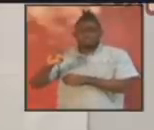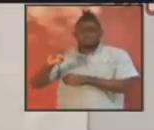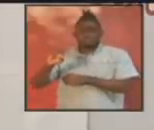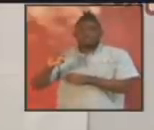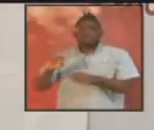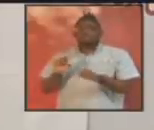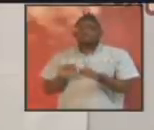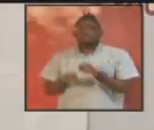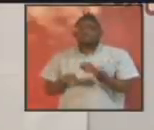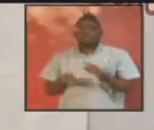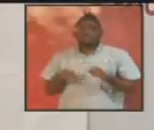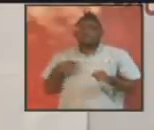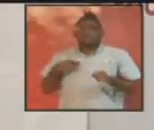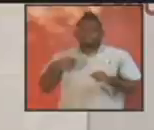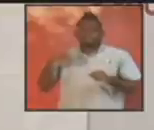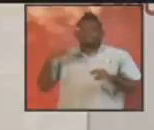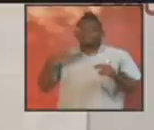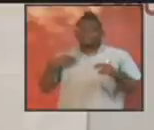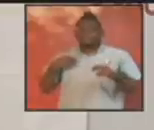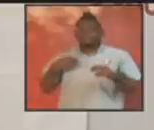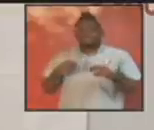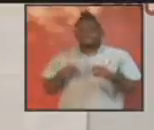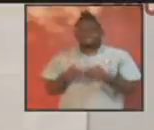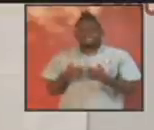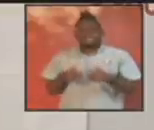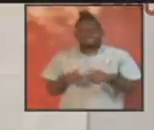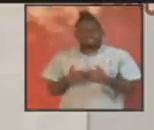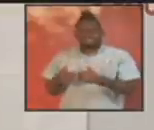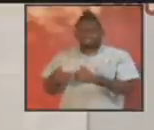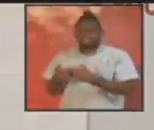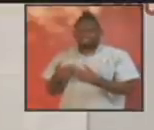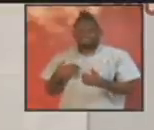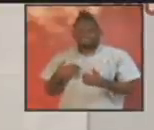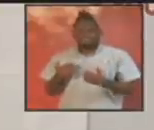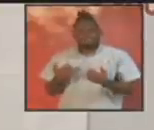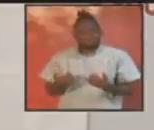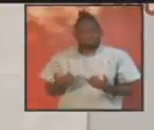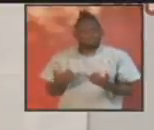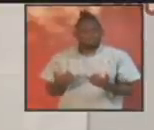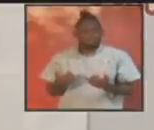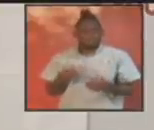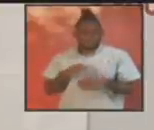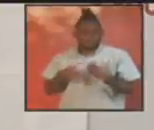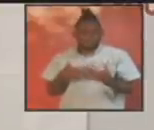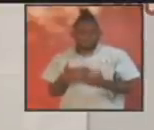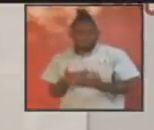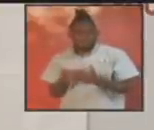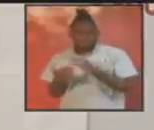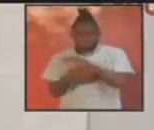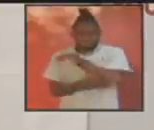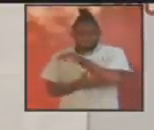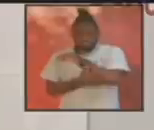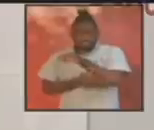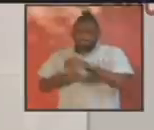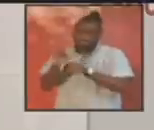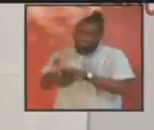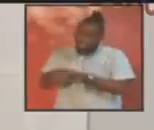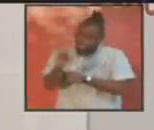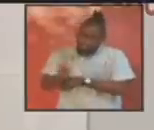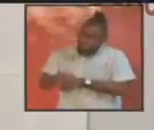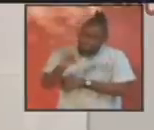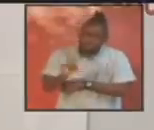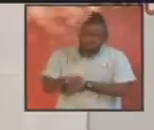a challenge that all countries must rise to this challenge, particularly countries with greater